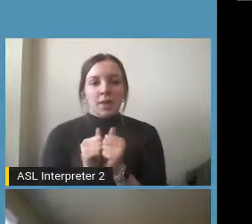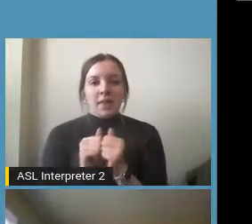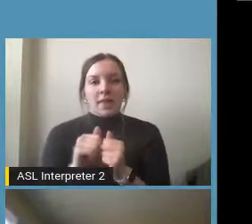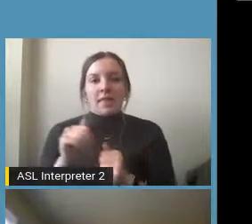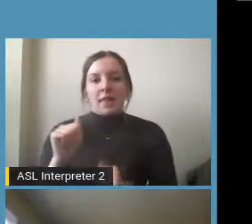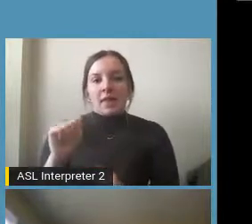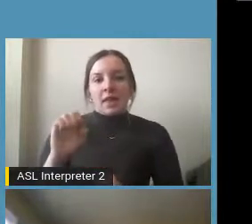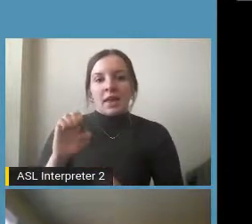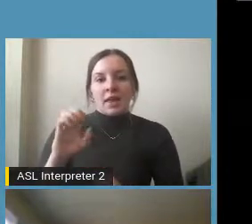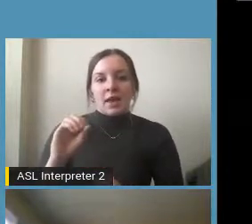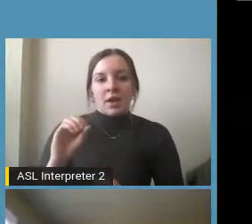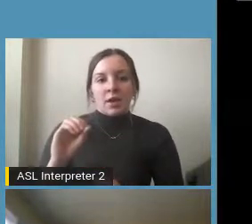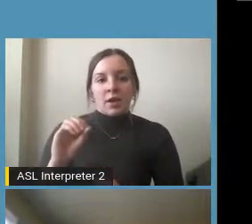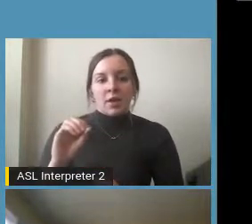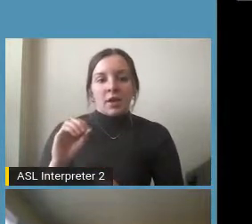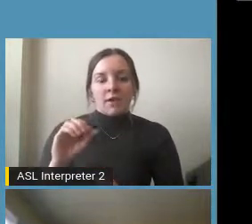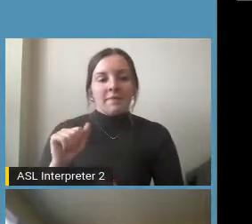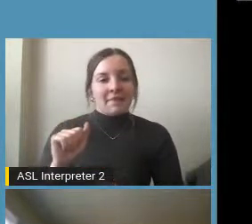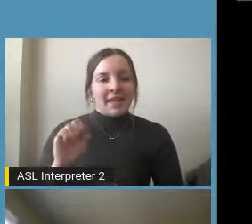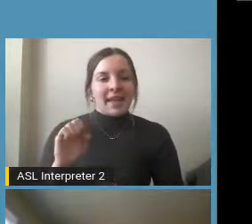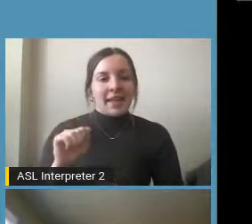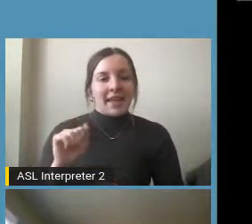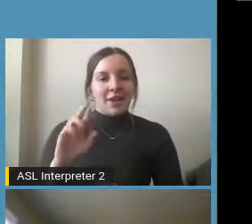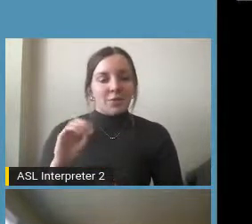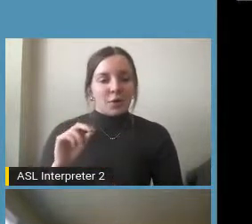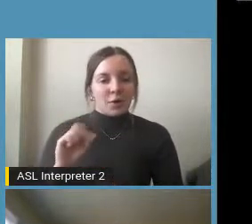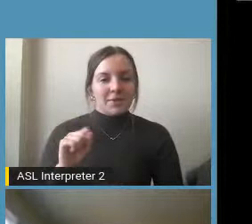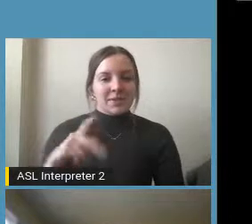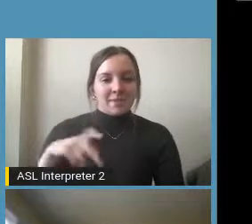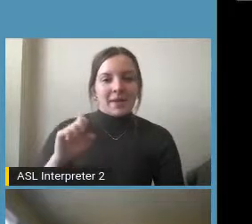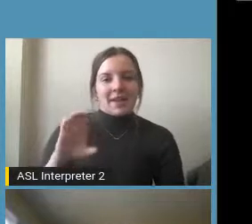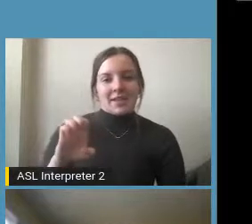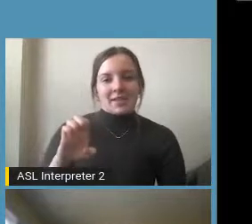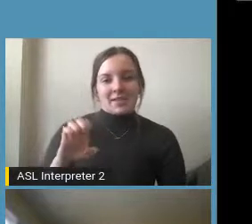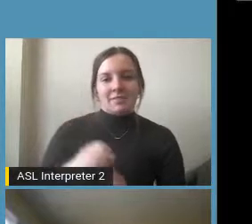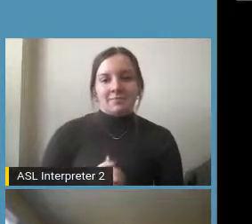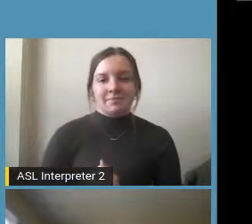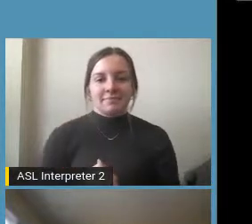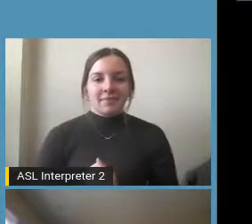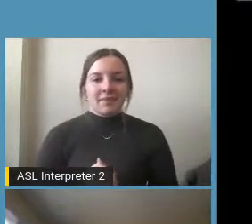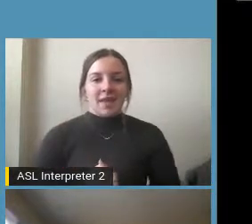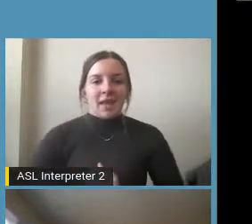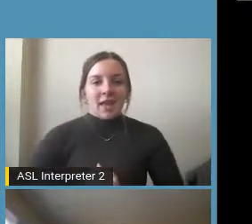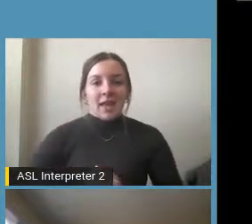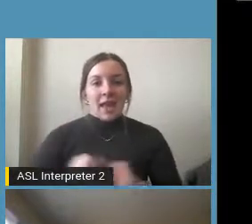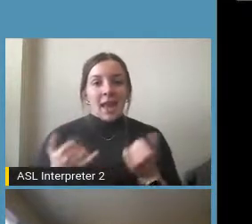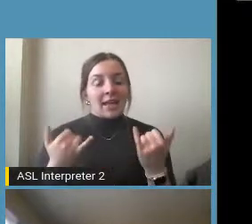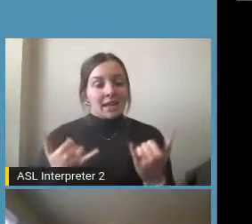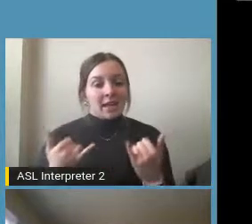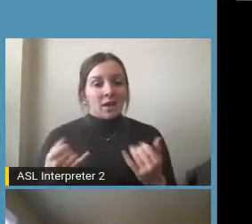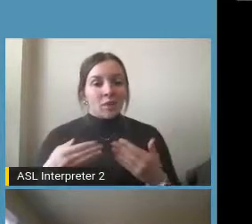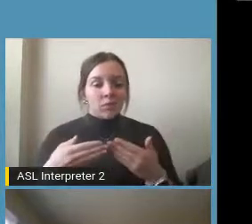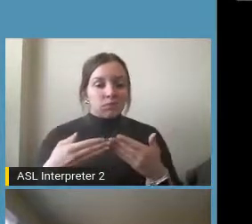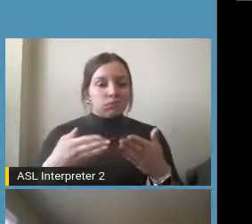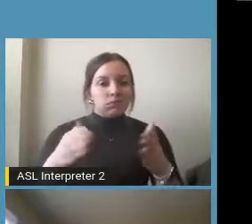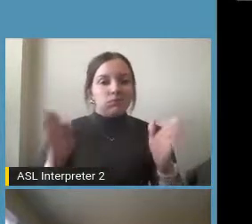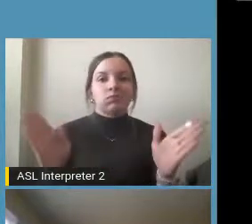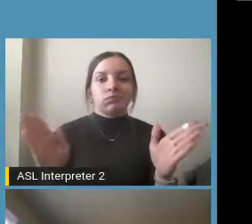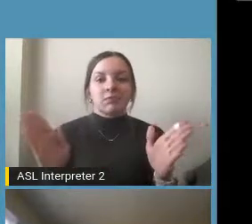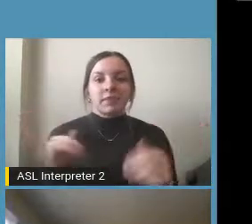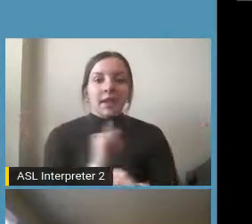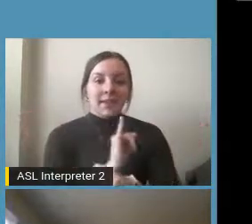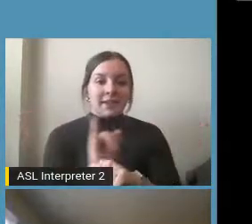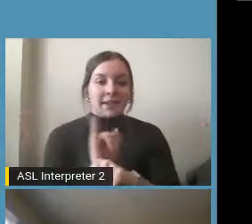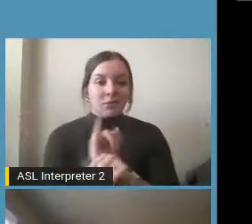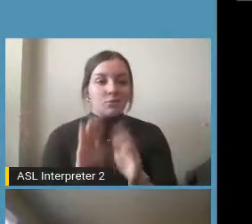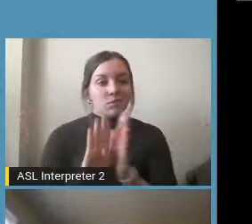art and sculpture very quickly because of the need. And then we've seen a lot of different industries develop on their own because of the technology